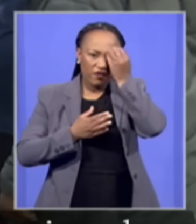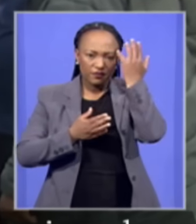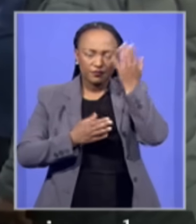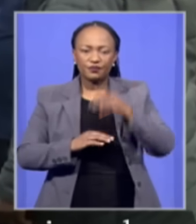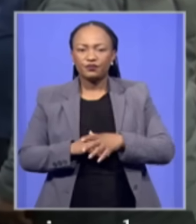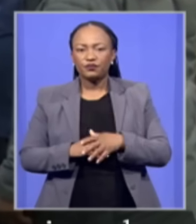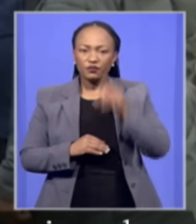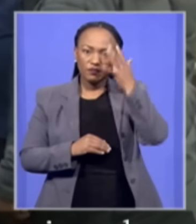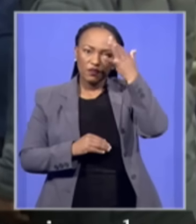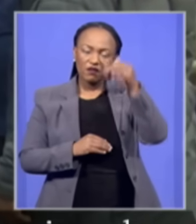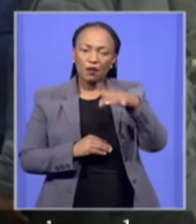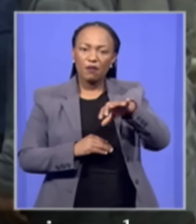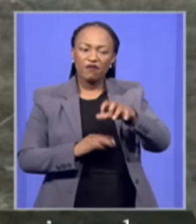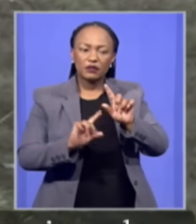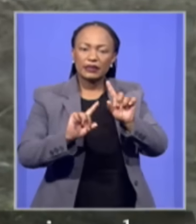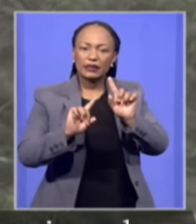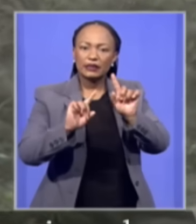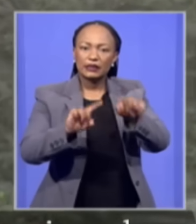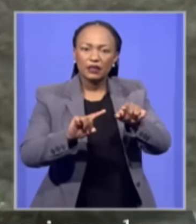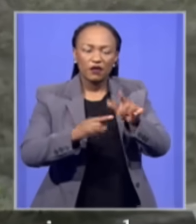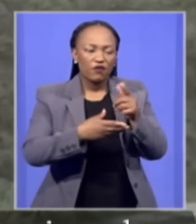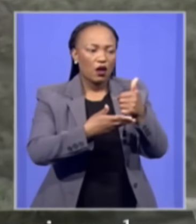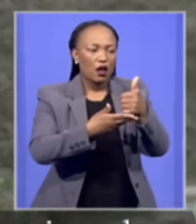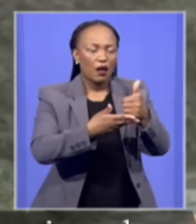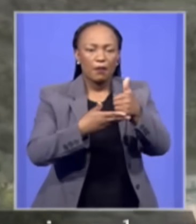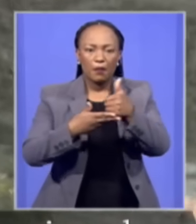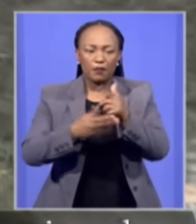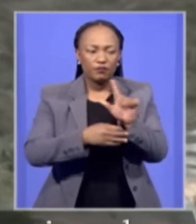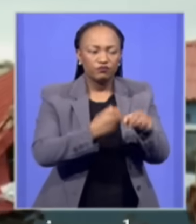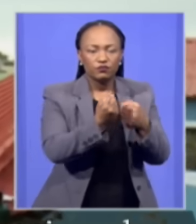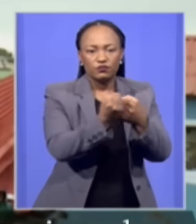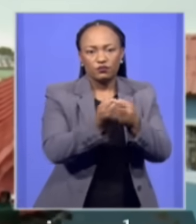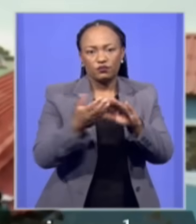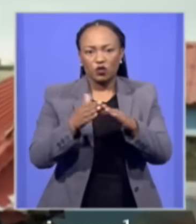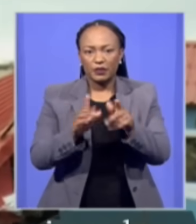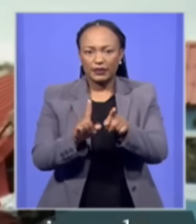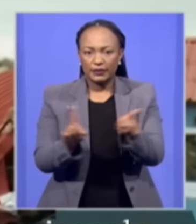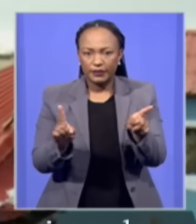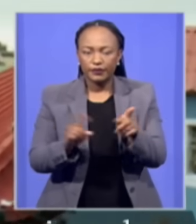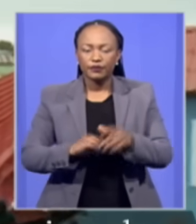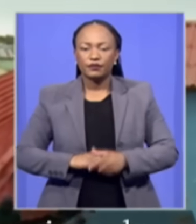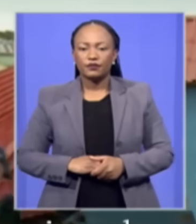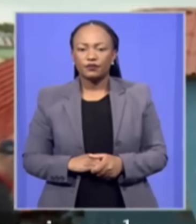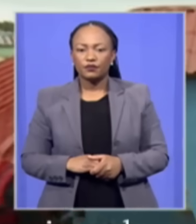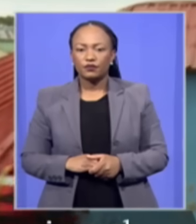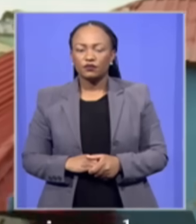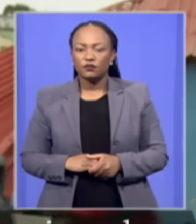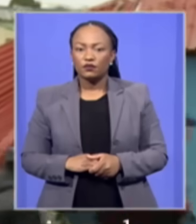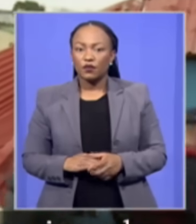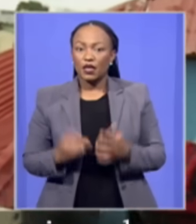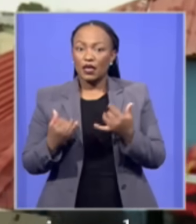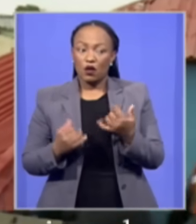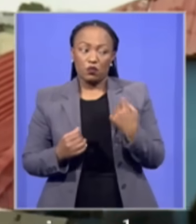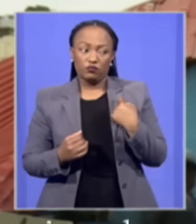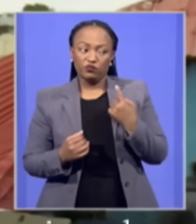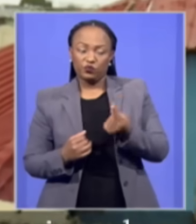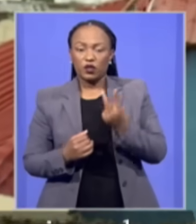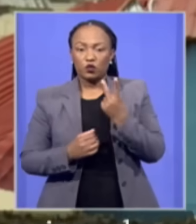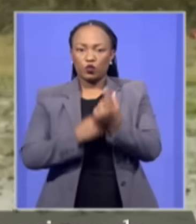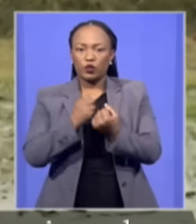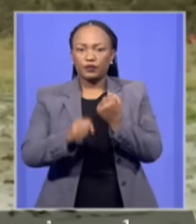phahamela mapoqo wa fana ka thuso le tshehetso ho baahi. We are now know, at least for the last 2 years or so, that we are